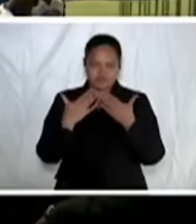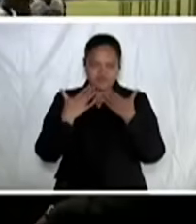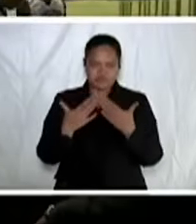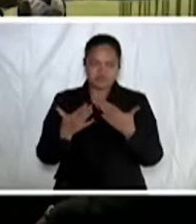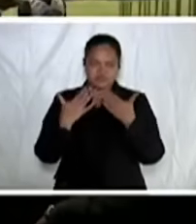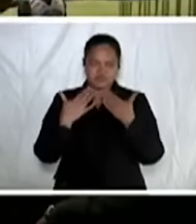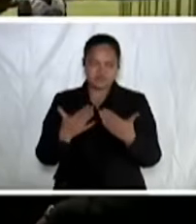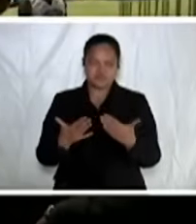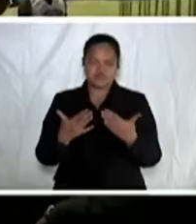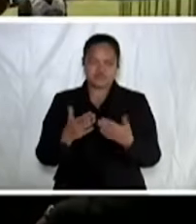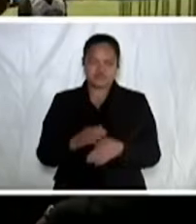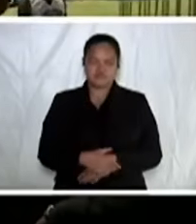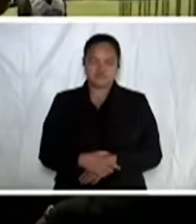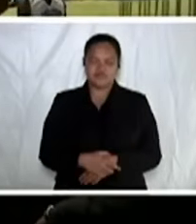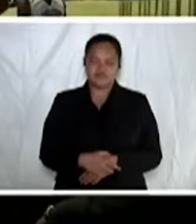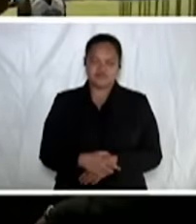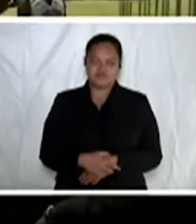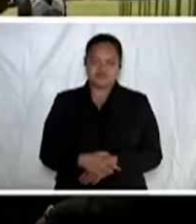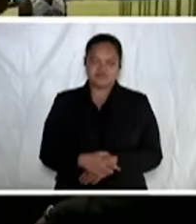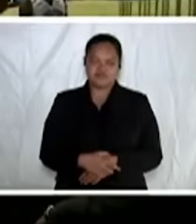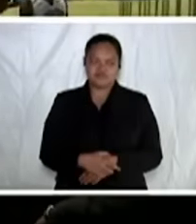side of me.